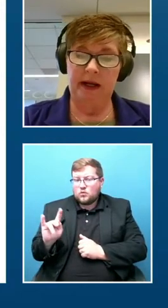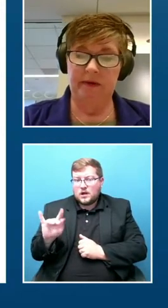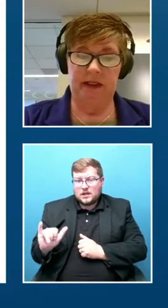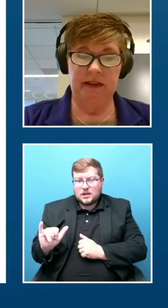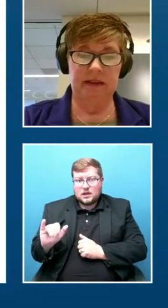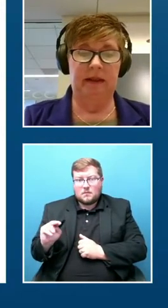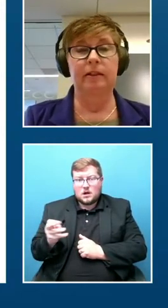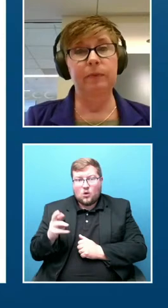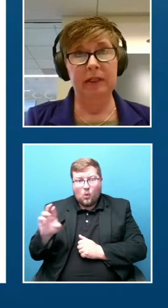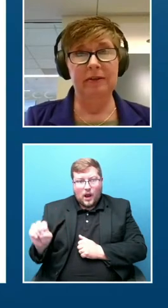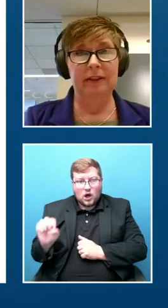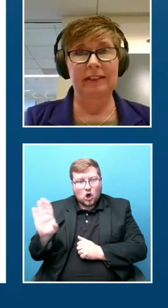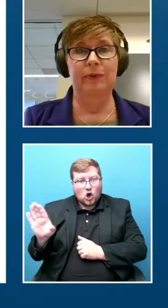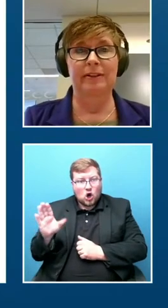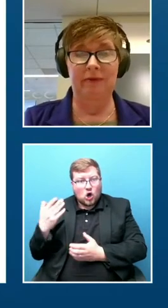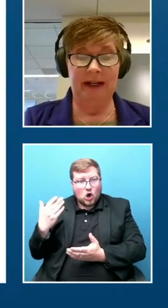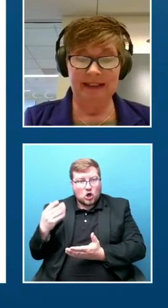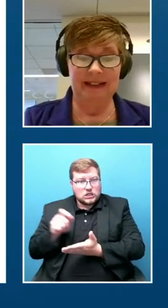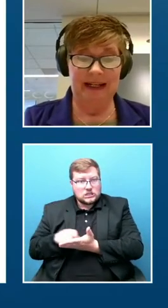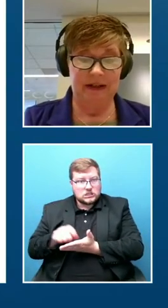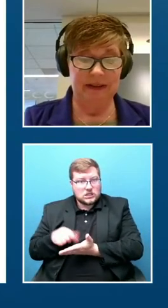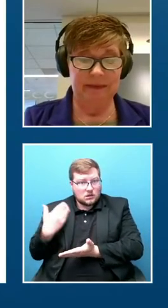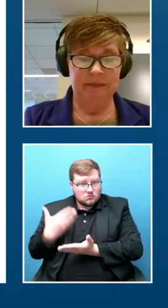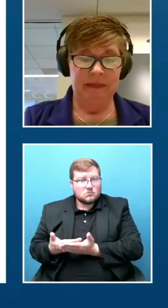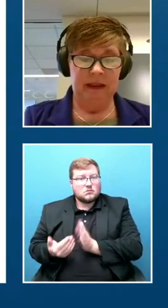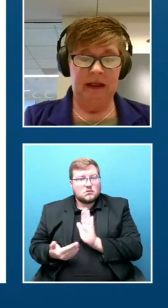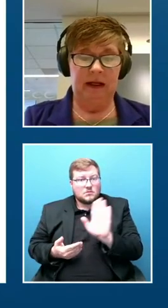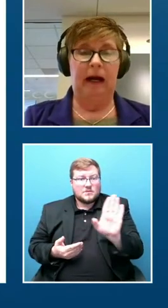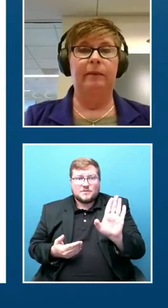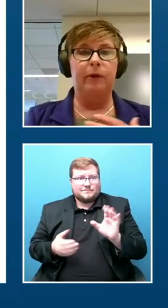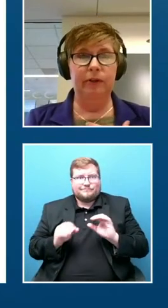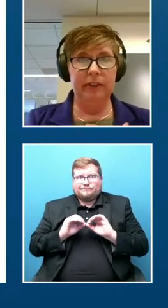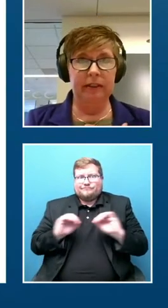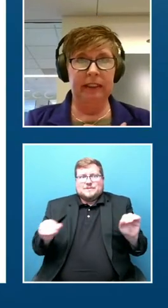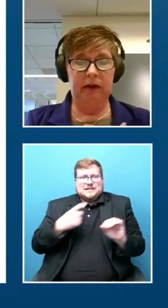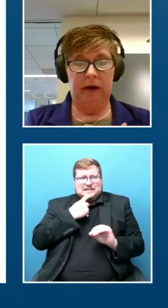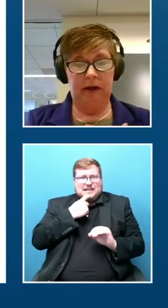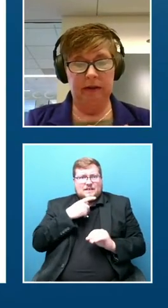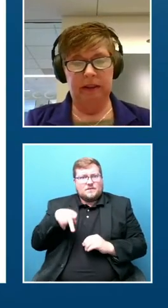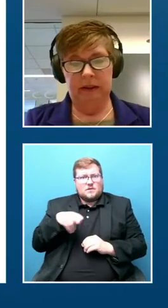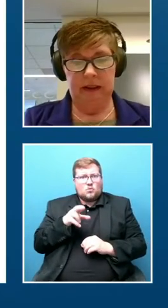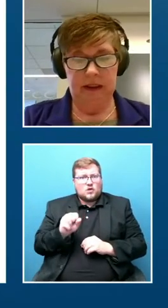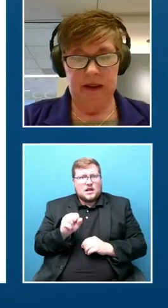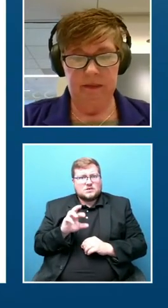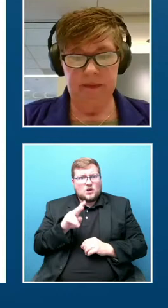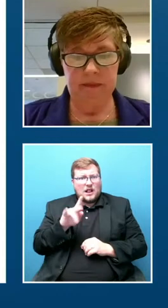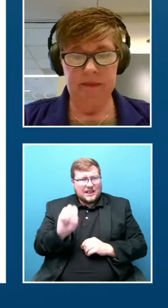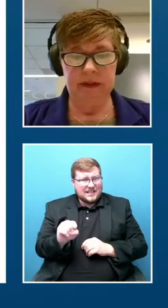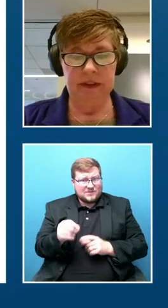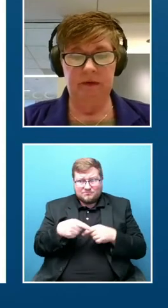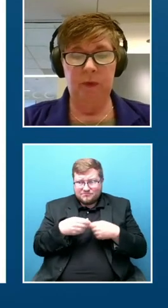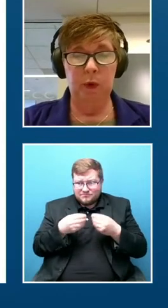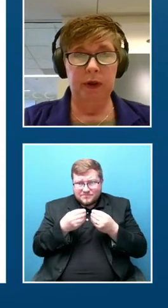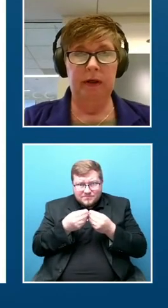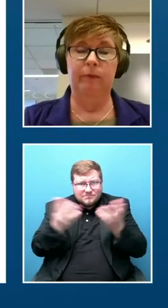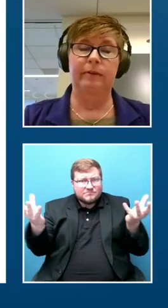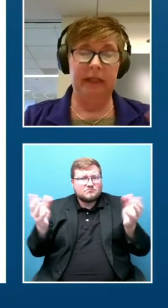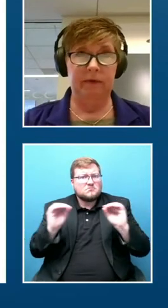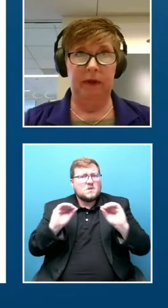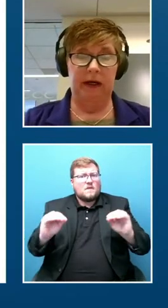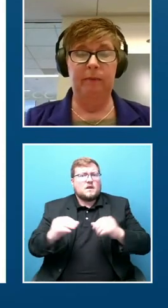no evidence that this press release was in fact sent out. I personally called